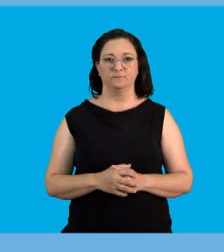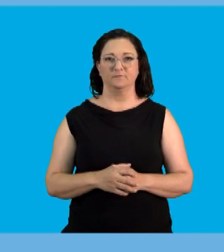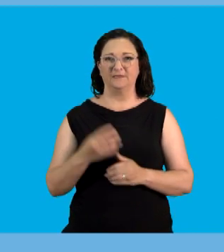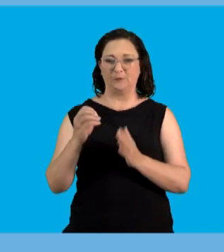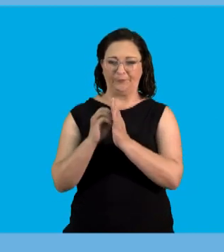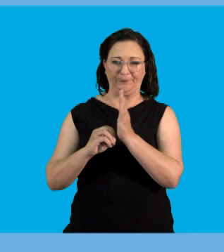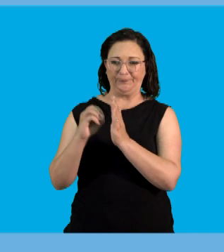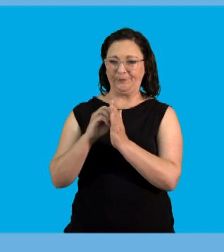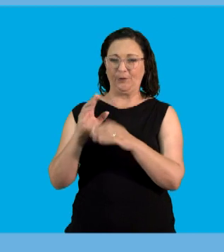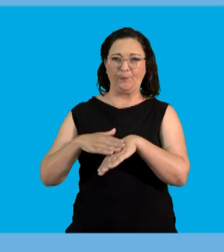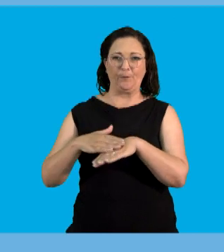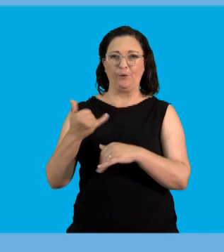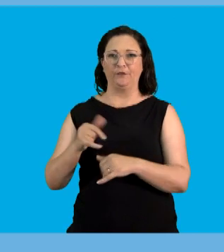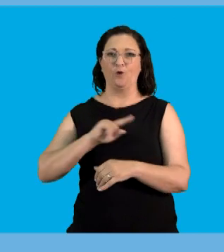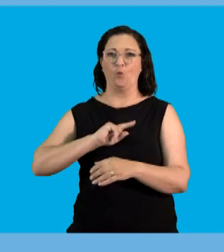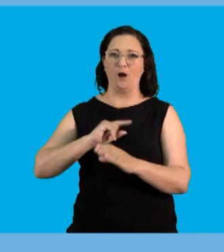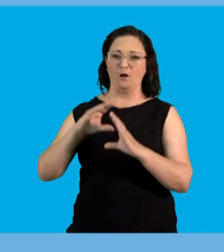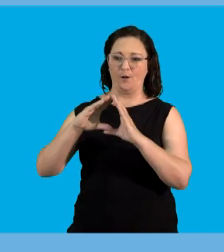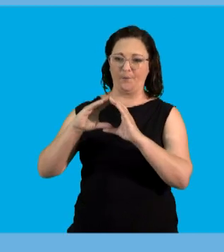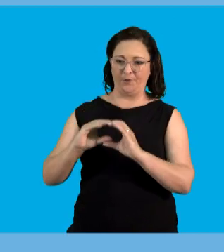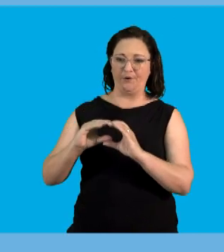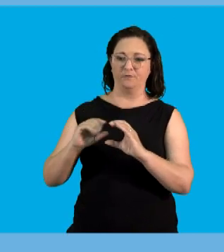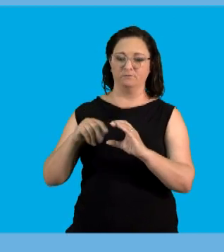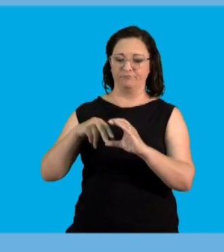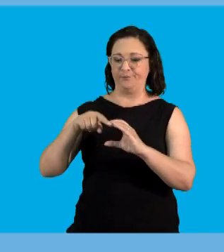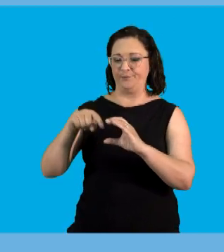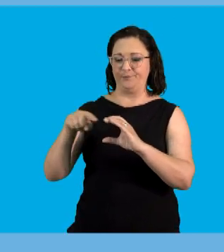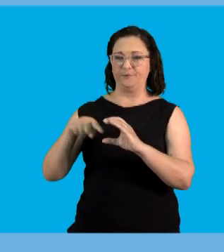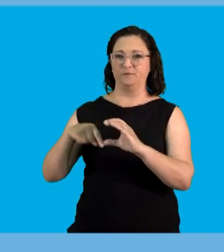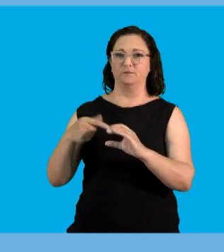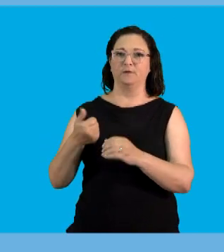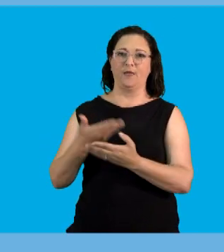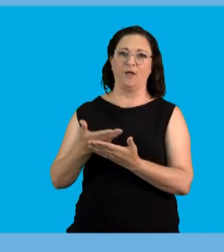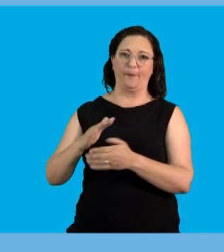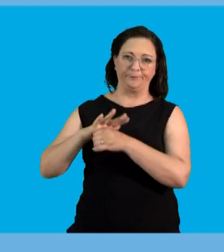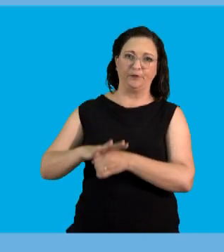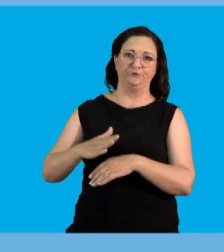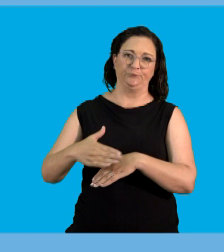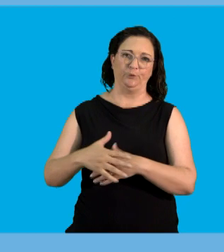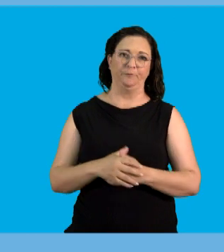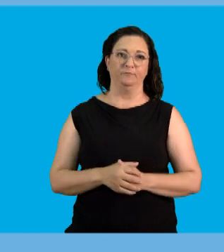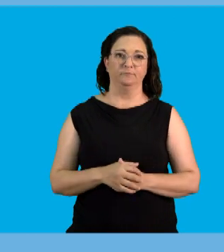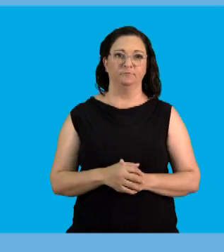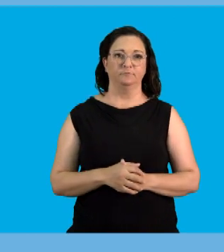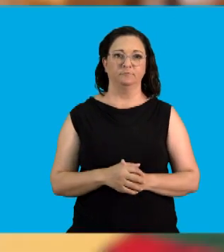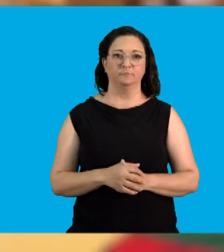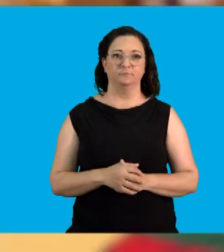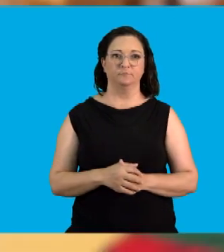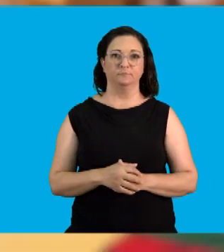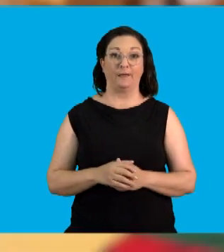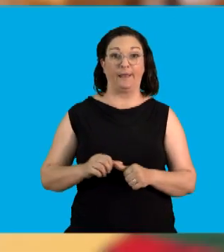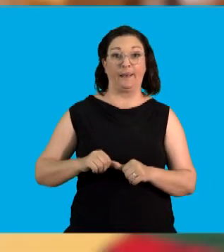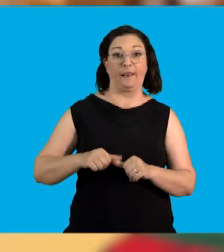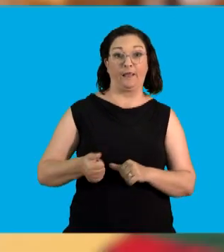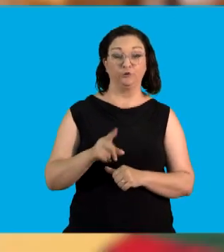onto the walls of the container is also going to be increased. And once that happens, pressure is going to increase. So